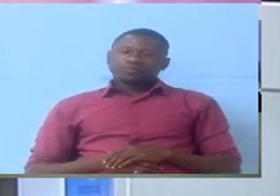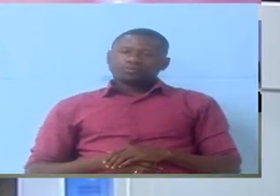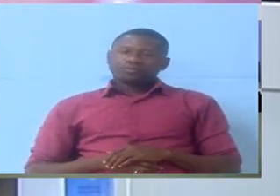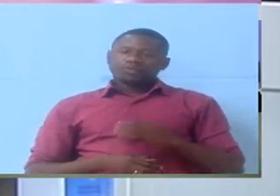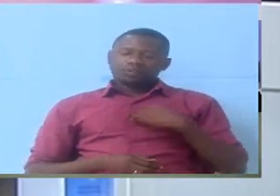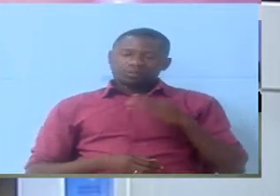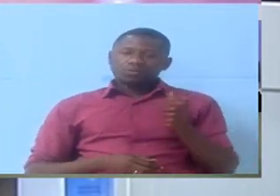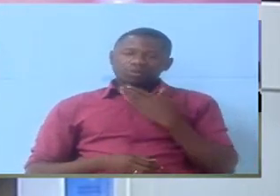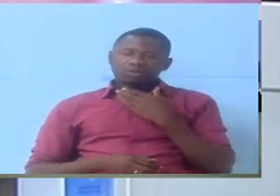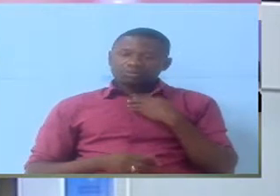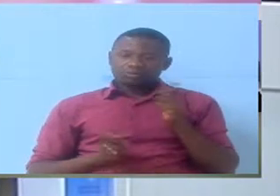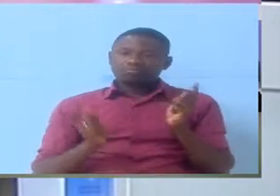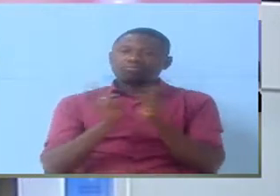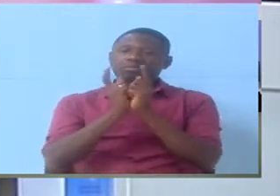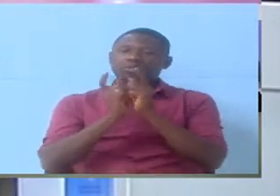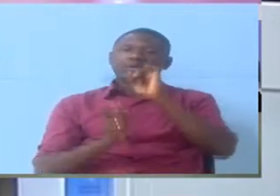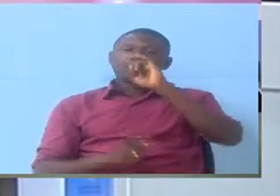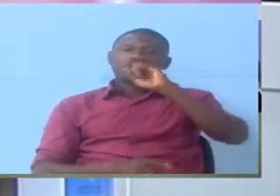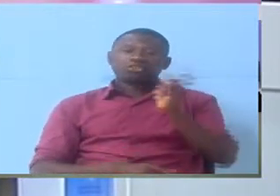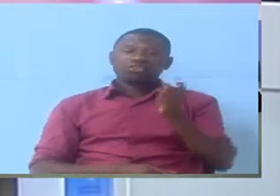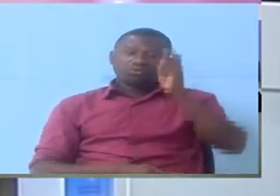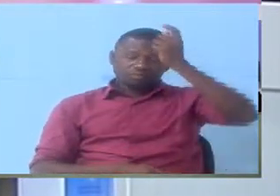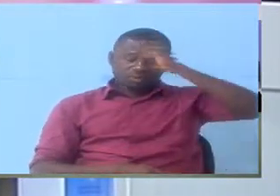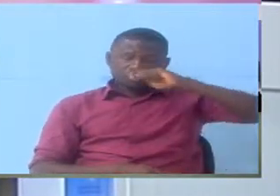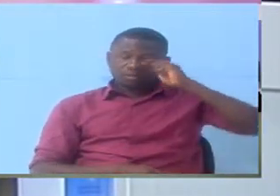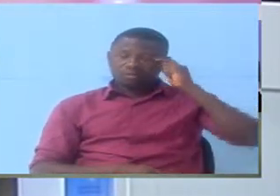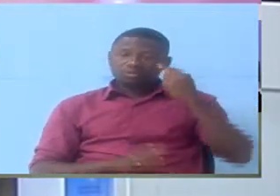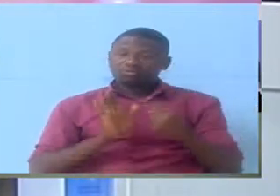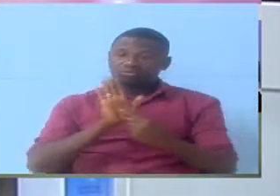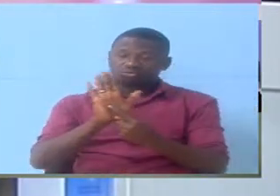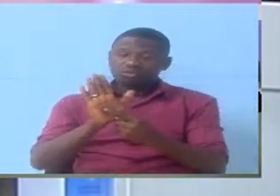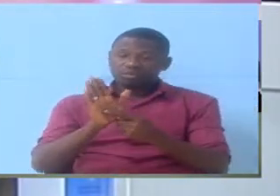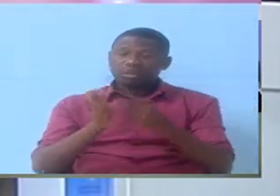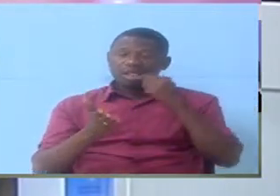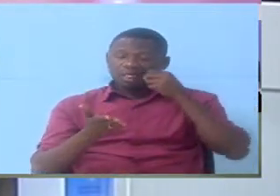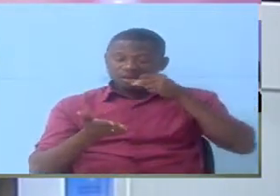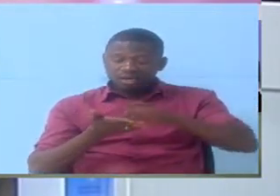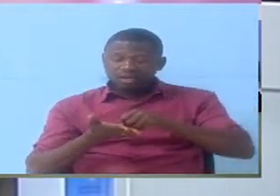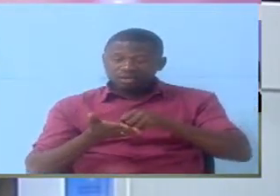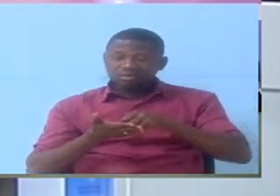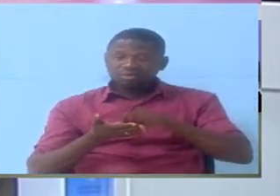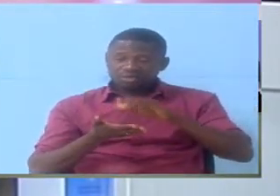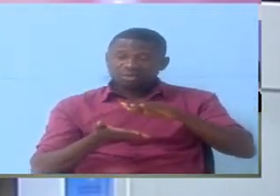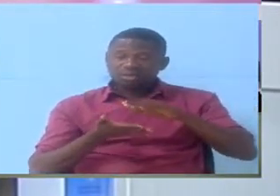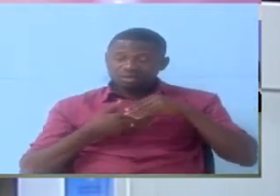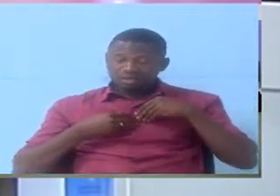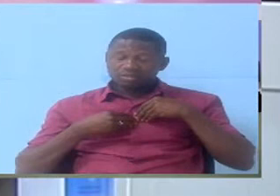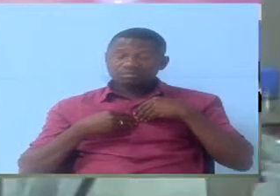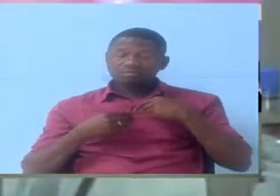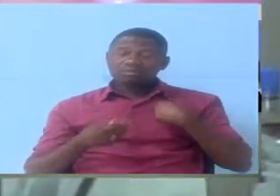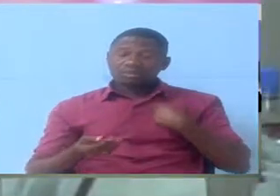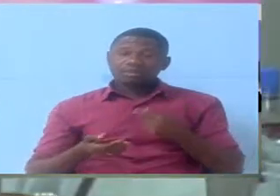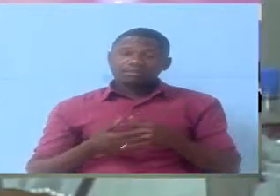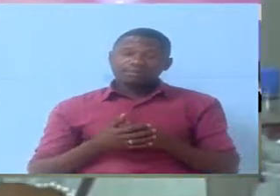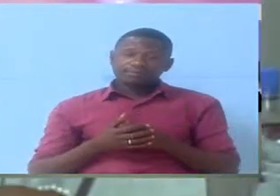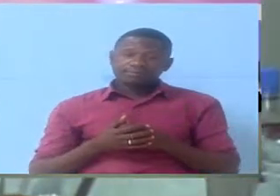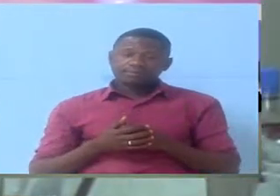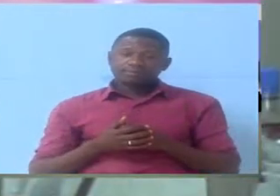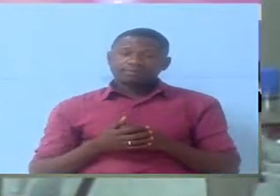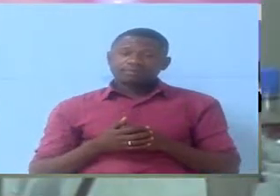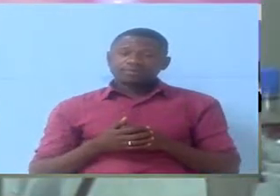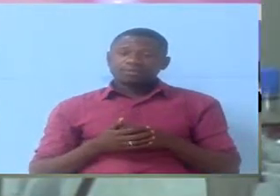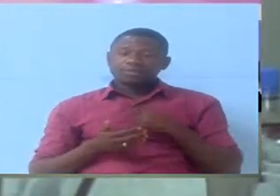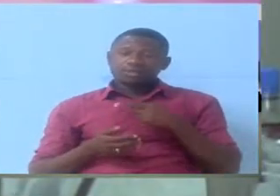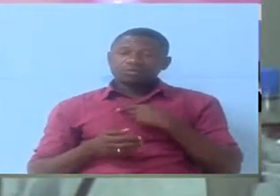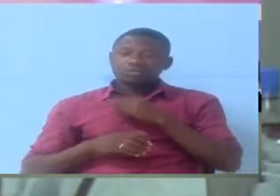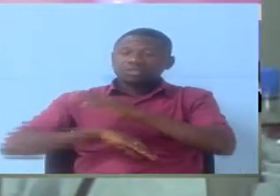I went to see the IGP. That IGP je. I showed him the letter of offer. Nani letter itandiala ye mem fonye. That was